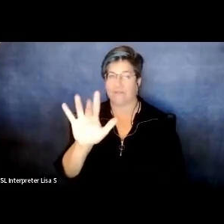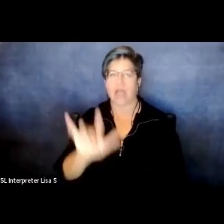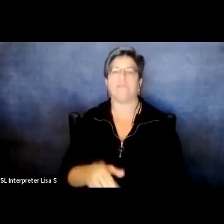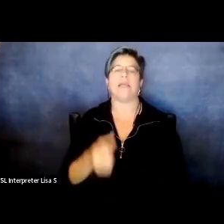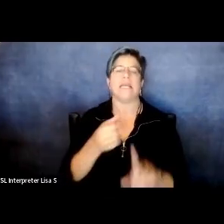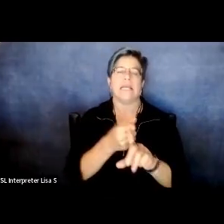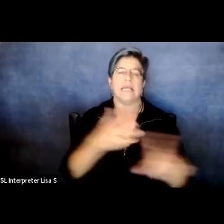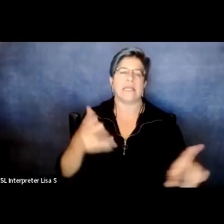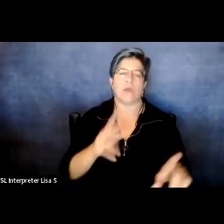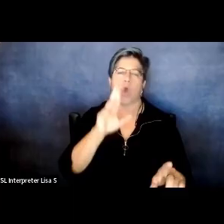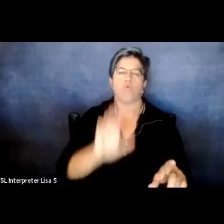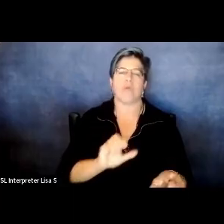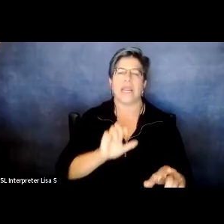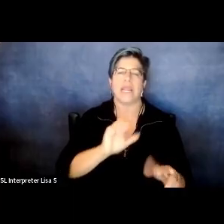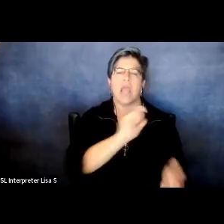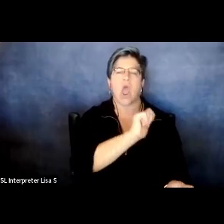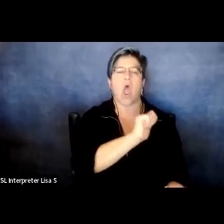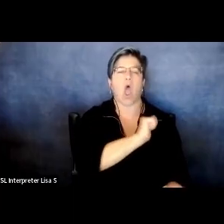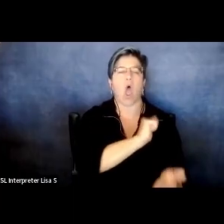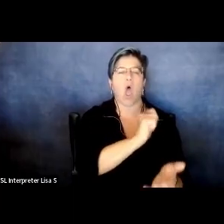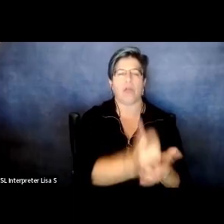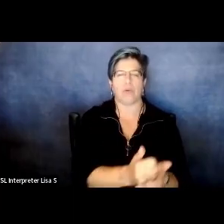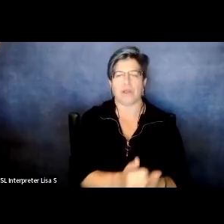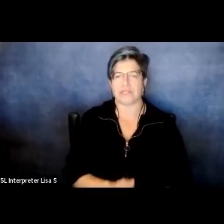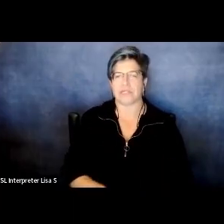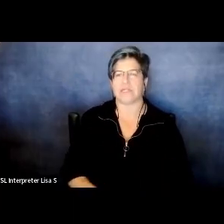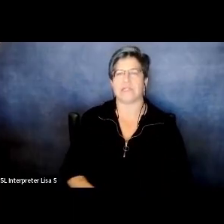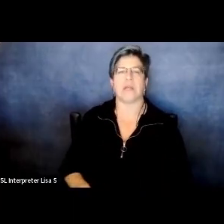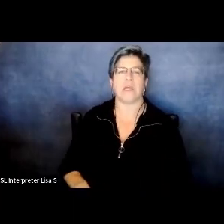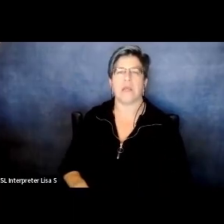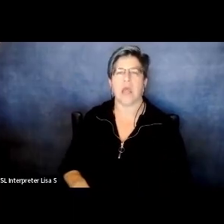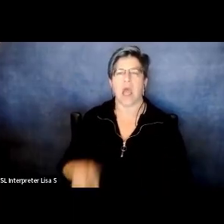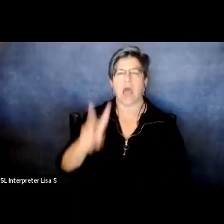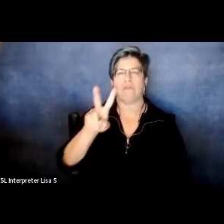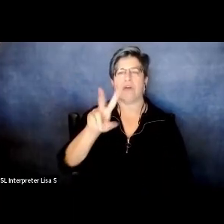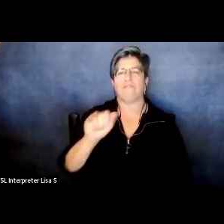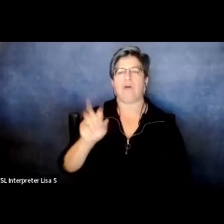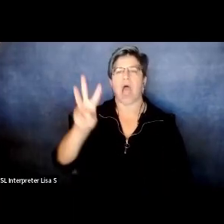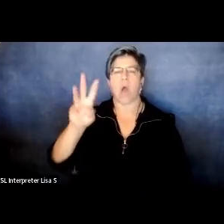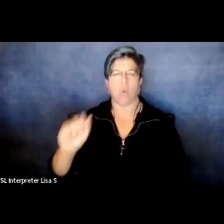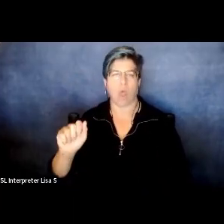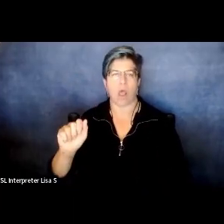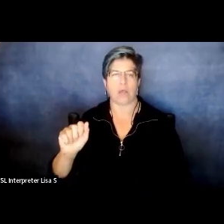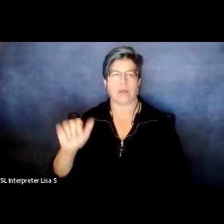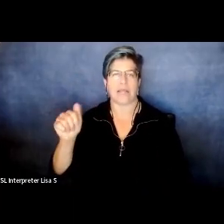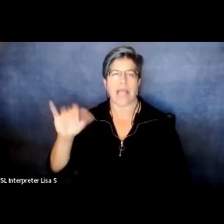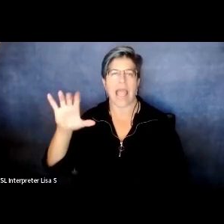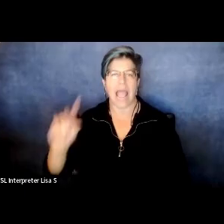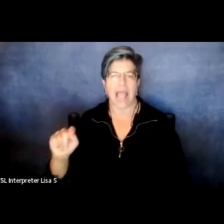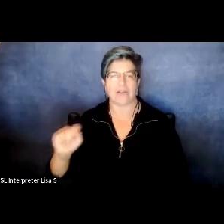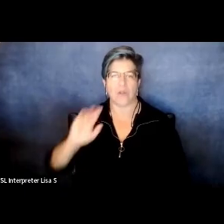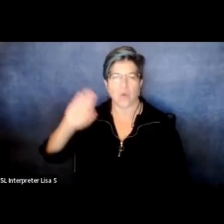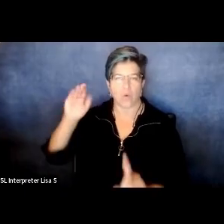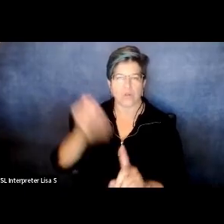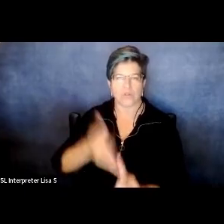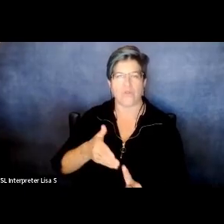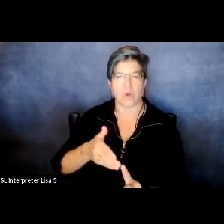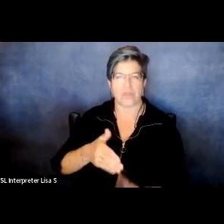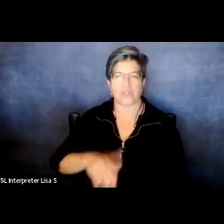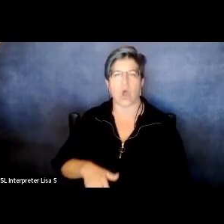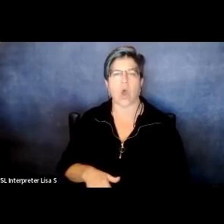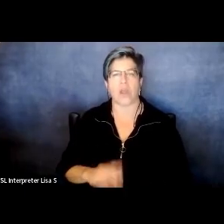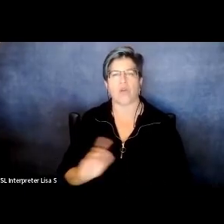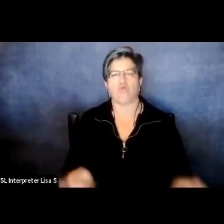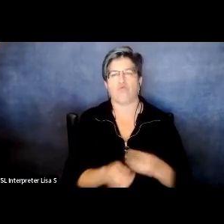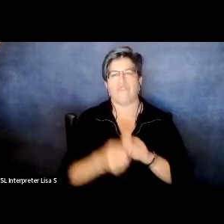the reauthorization of the VAWA Act that was focused on revenge porn, and there's just so many new ways